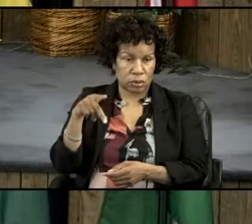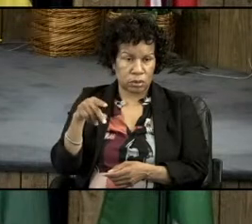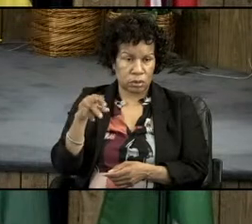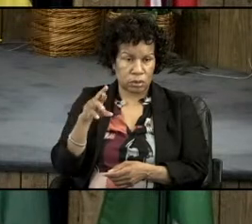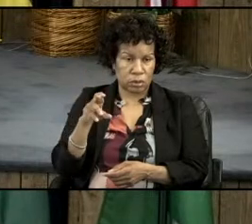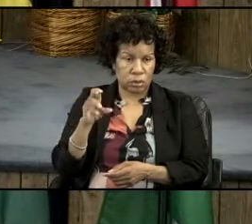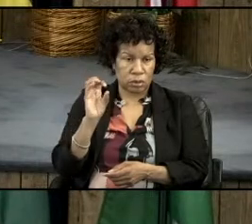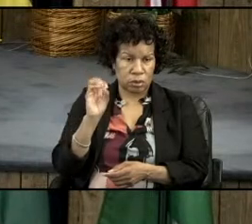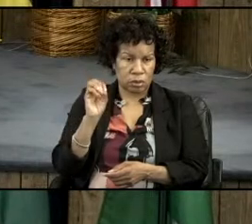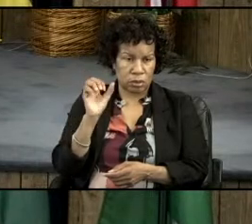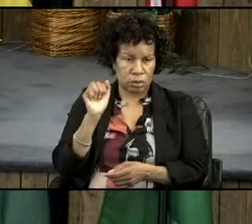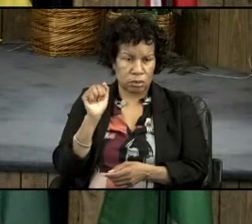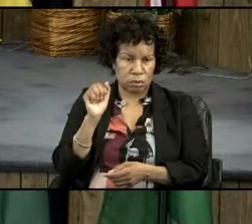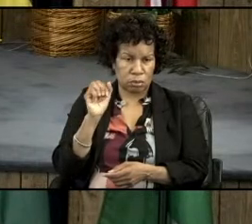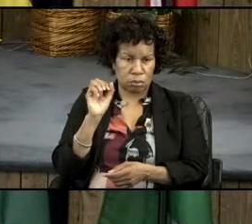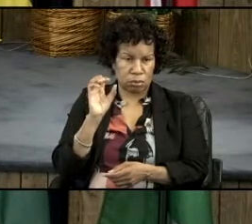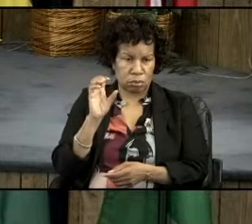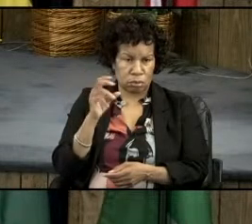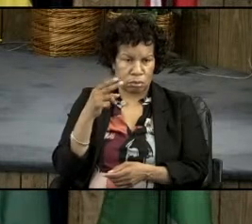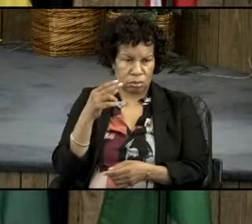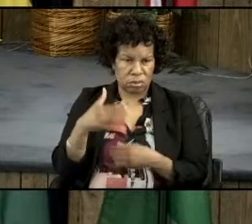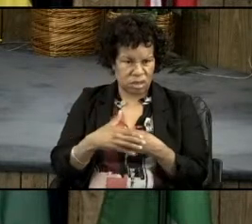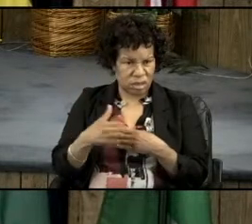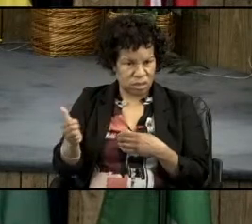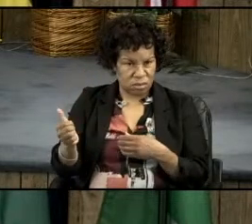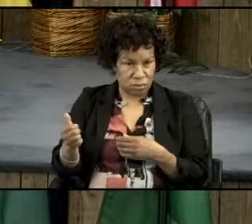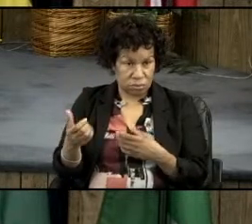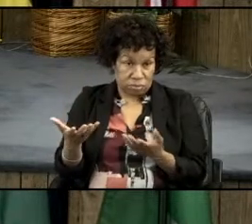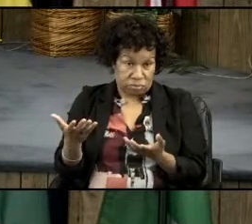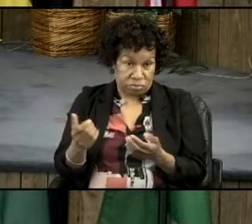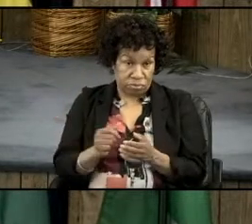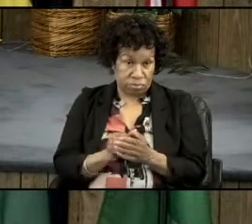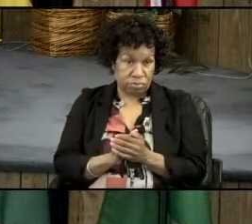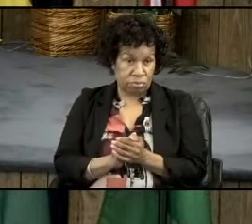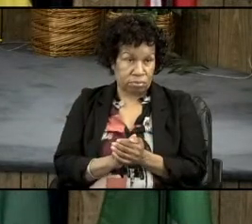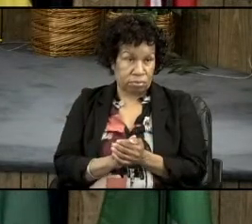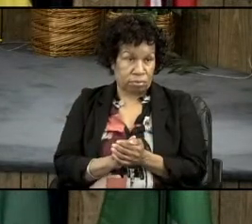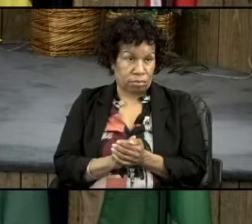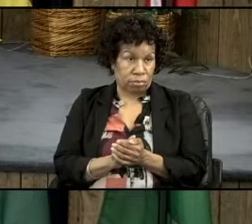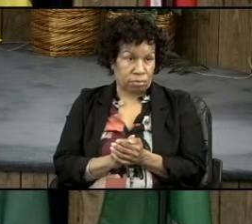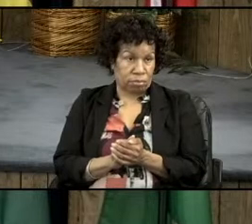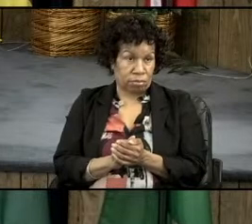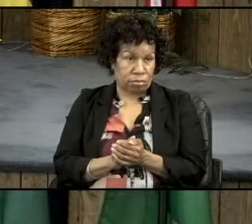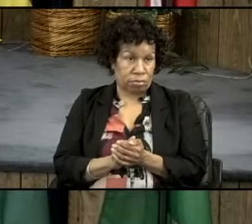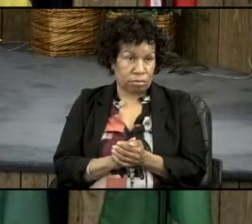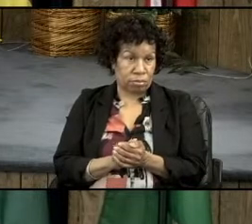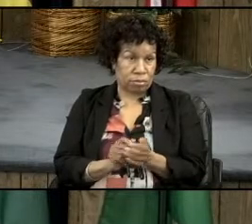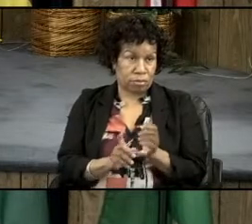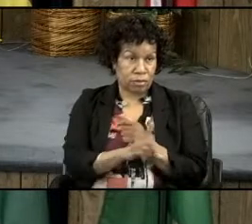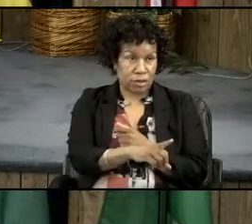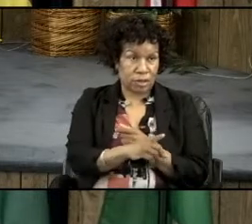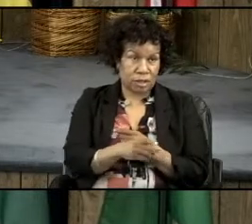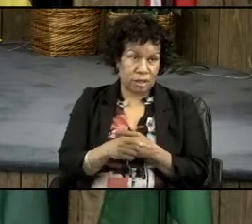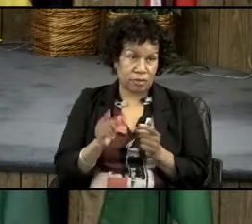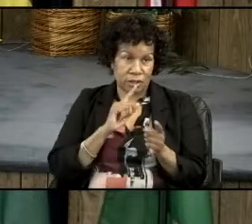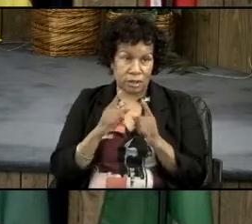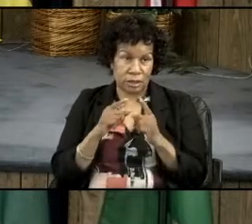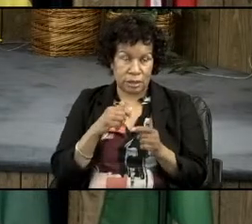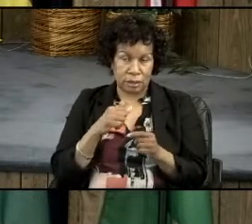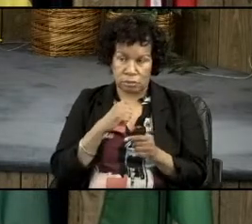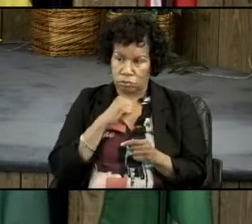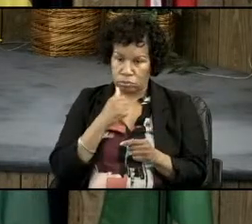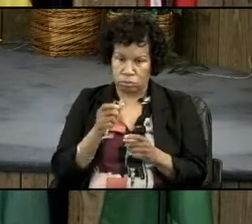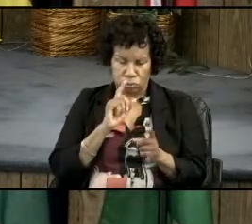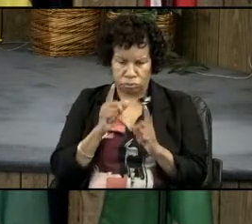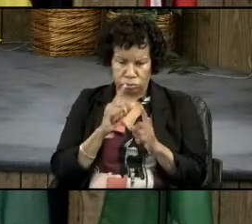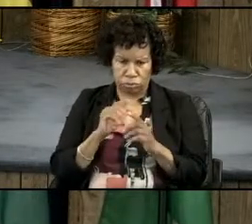We put it like this in today's term. You better not talk about my mama. Leave my mama out of this. David is saying, you better not talk about my God.